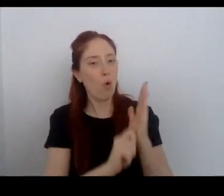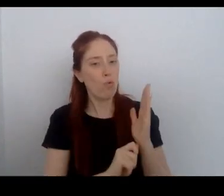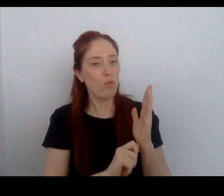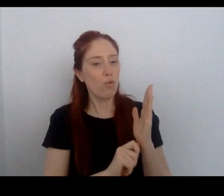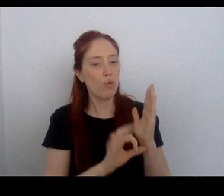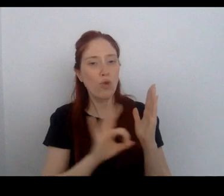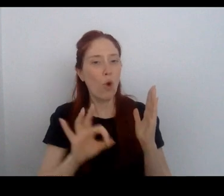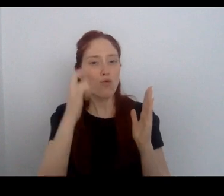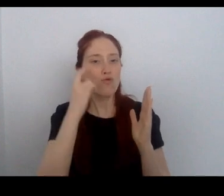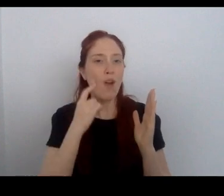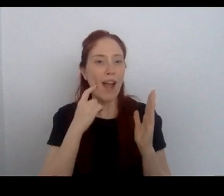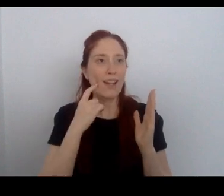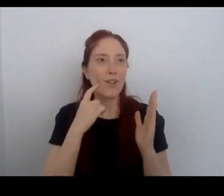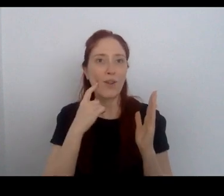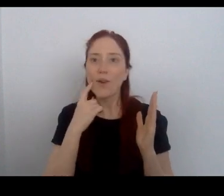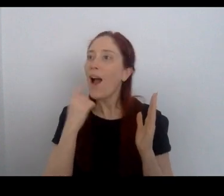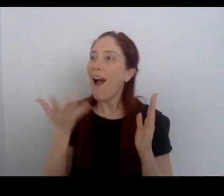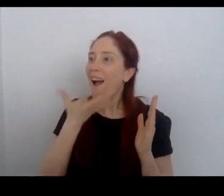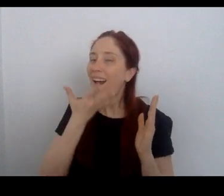Yeah.